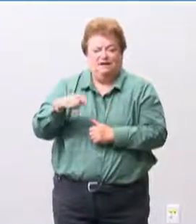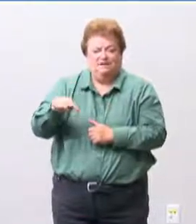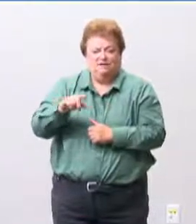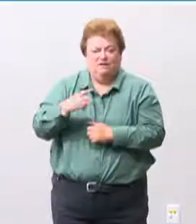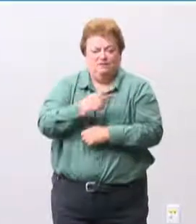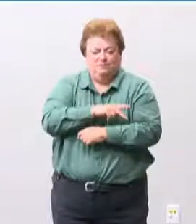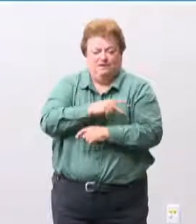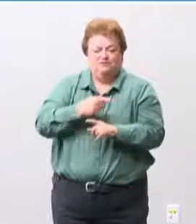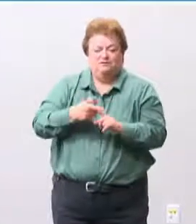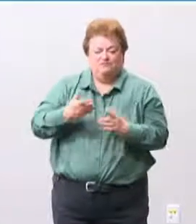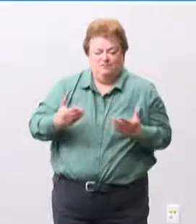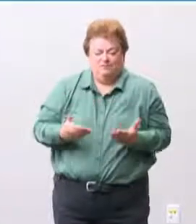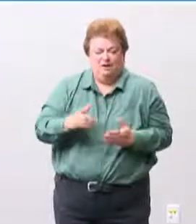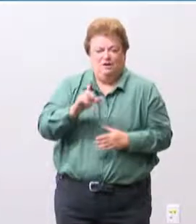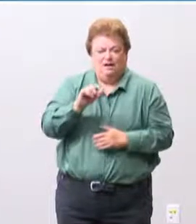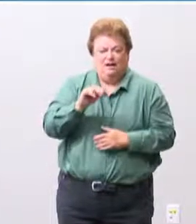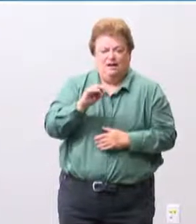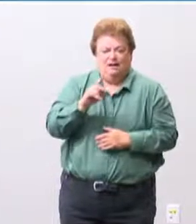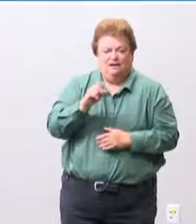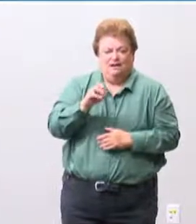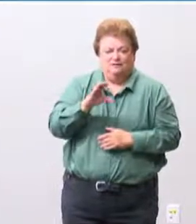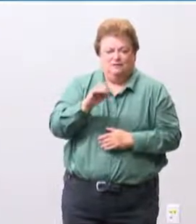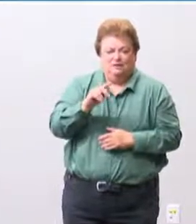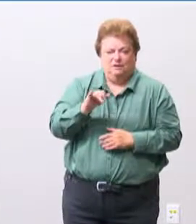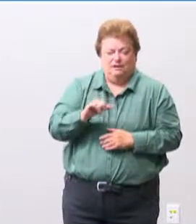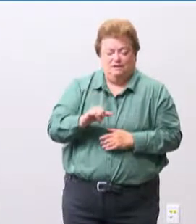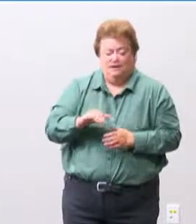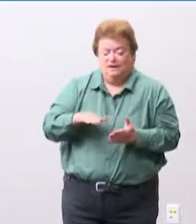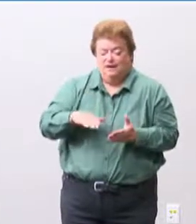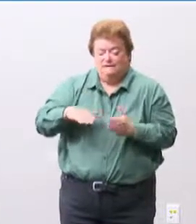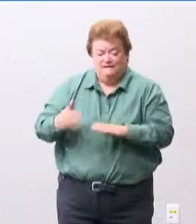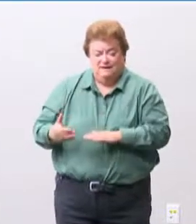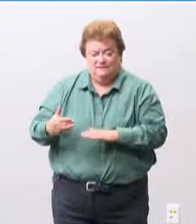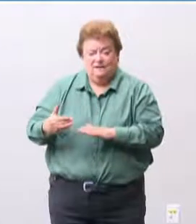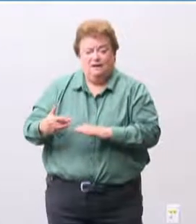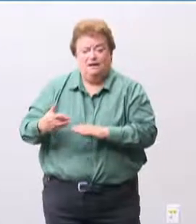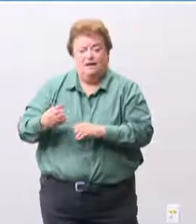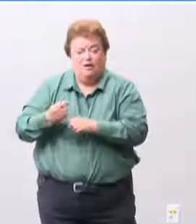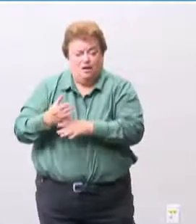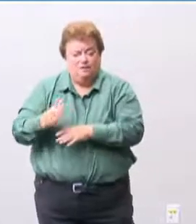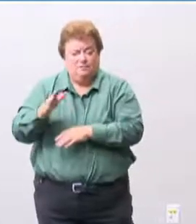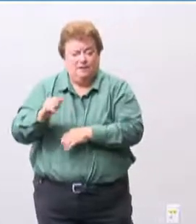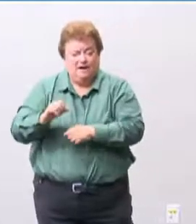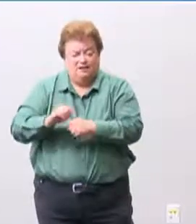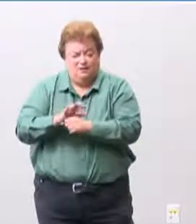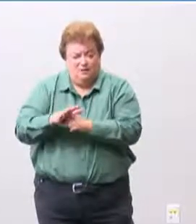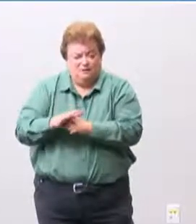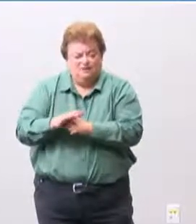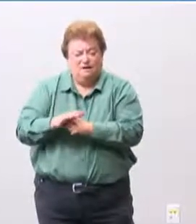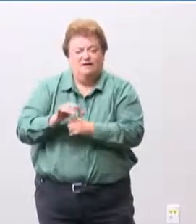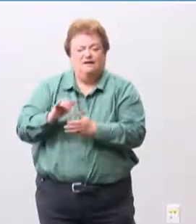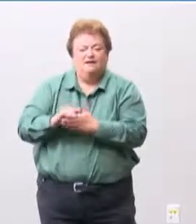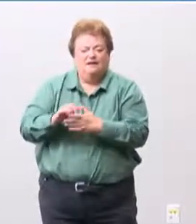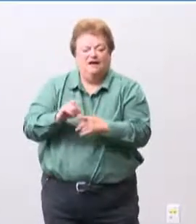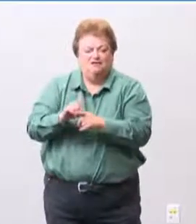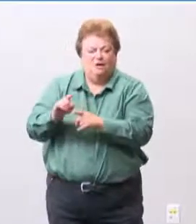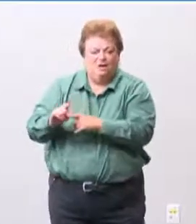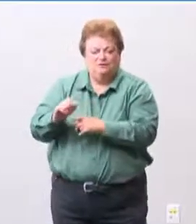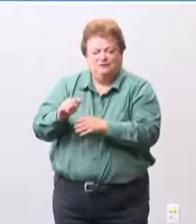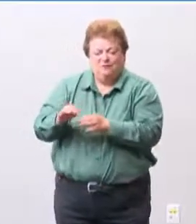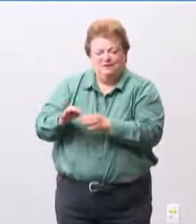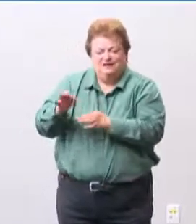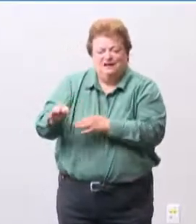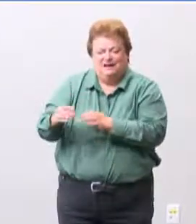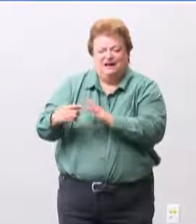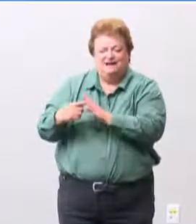patients from Lancaster County. Deaths due to COVID-19 are also a delayed indicator. That's why we may